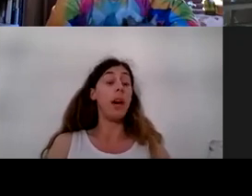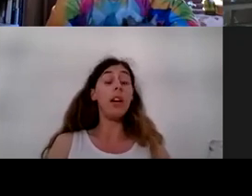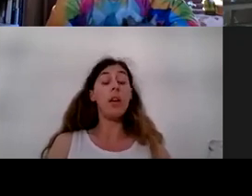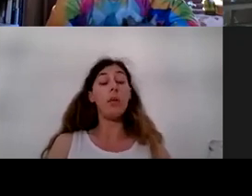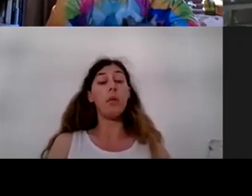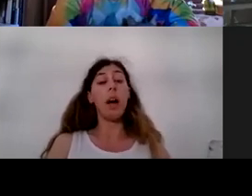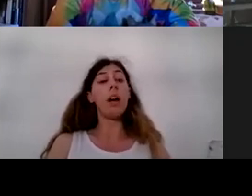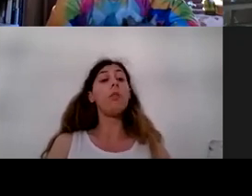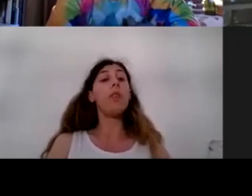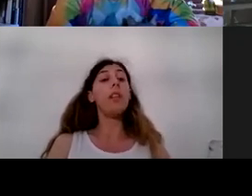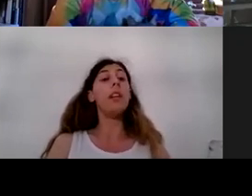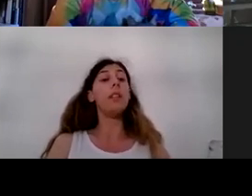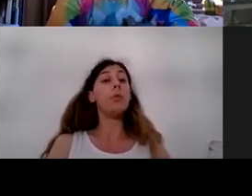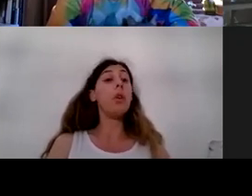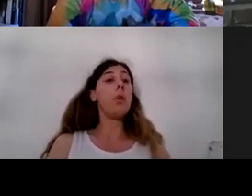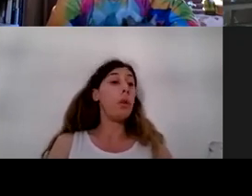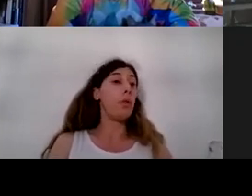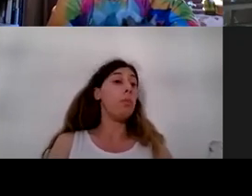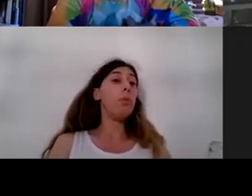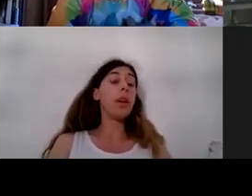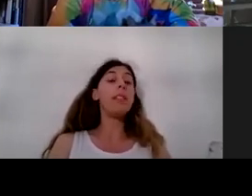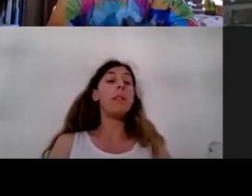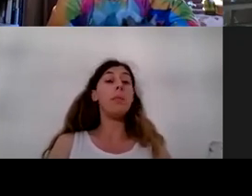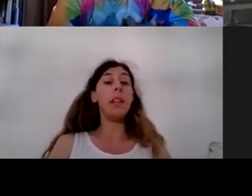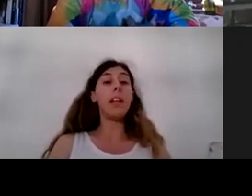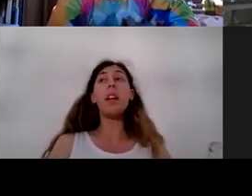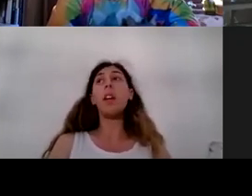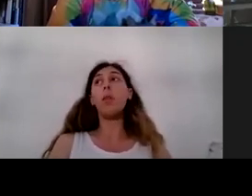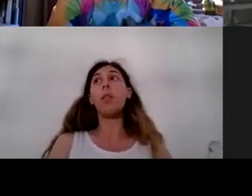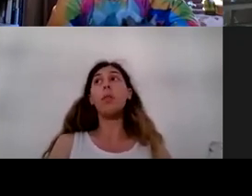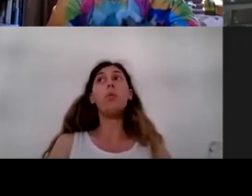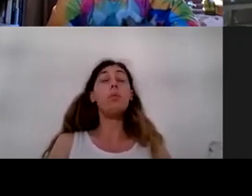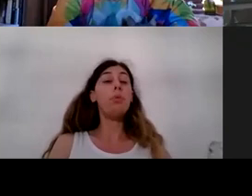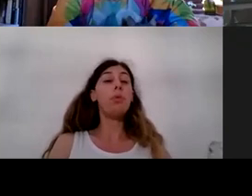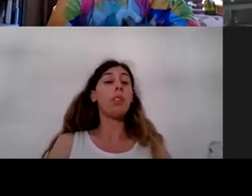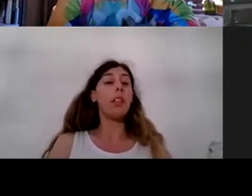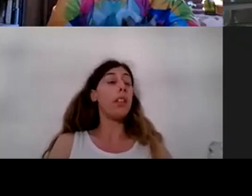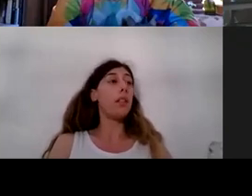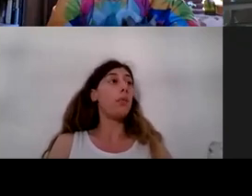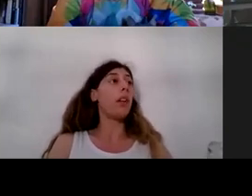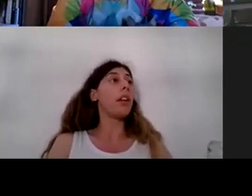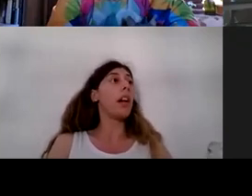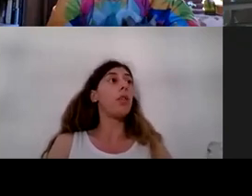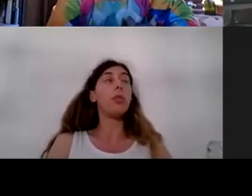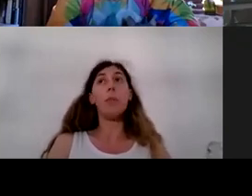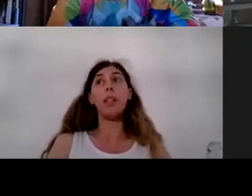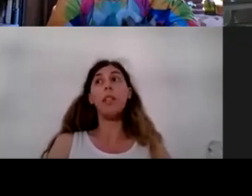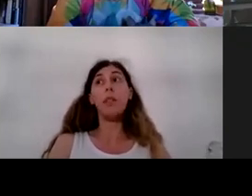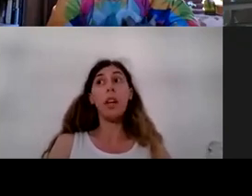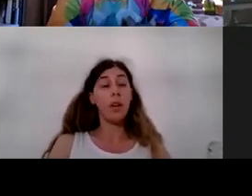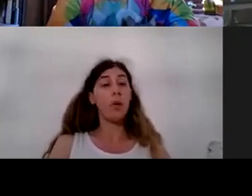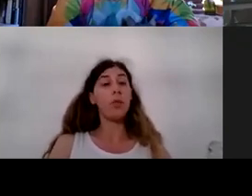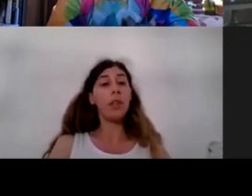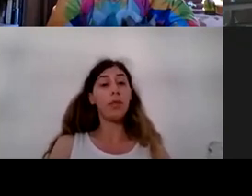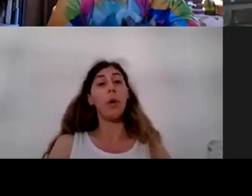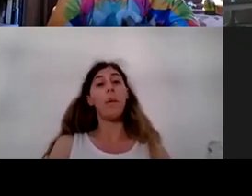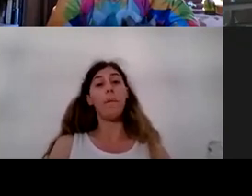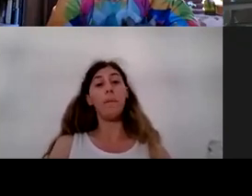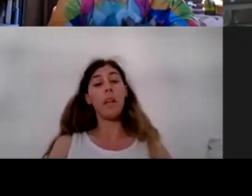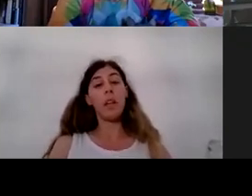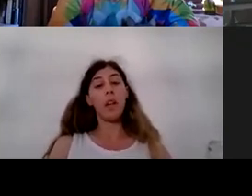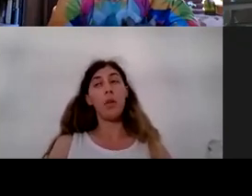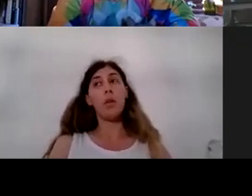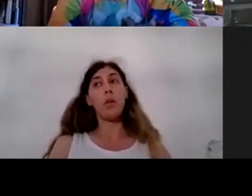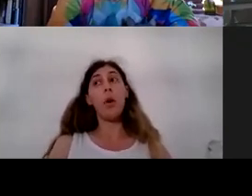those physicians, and they continue to be subjected to those consultations. And it